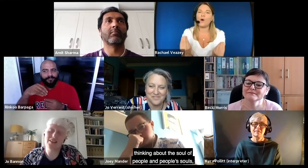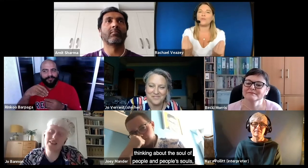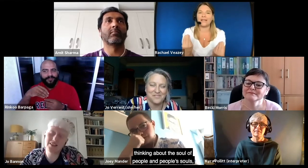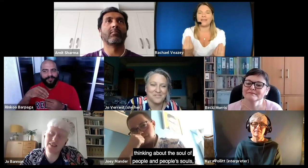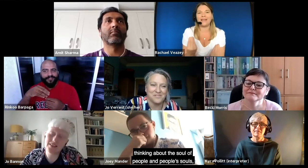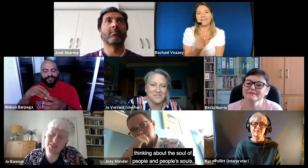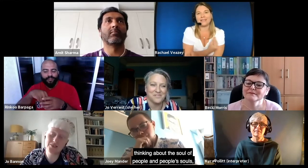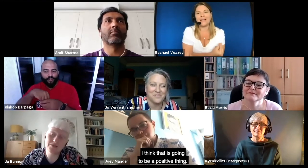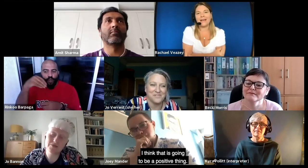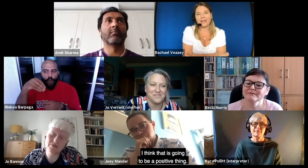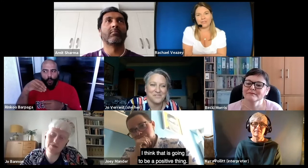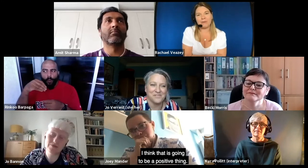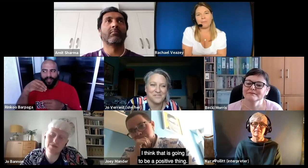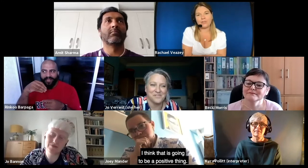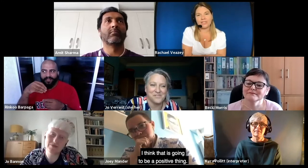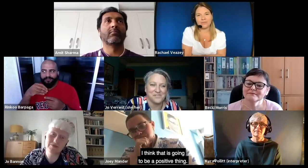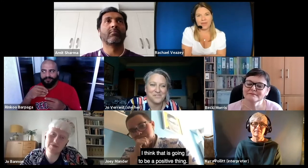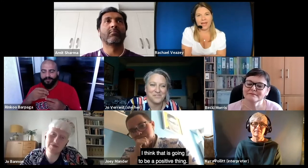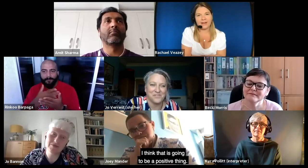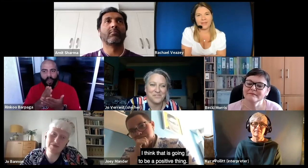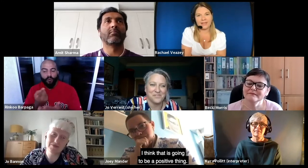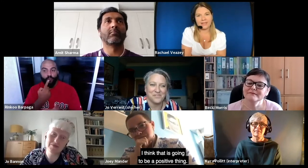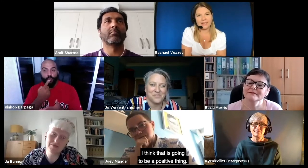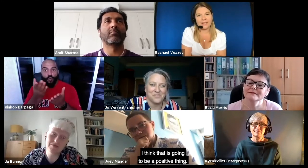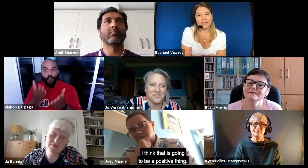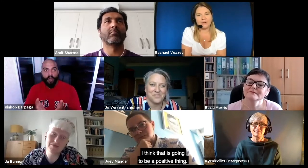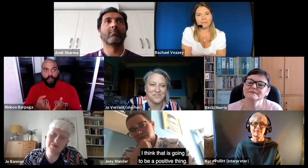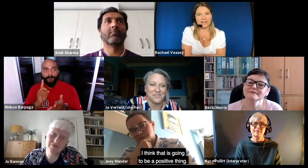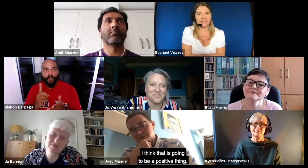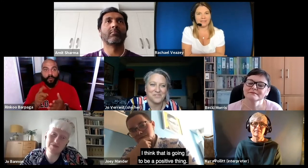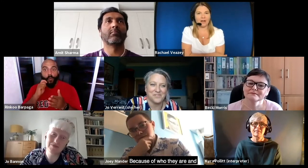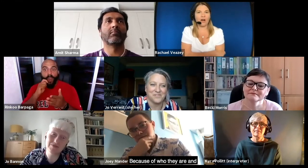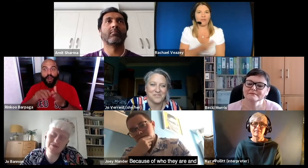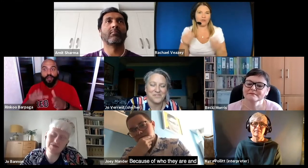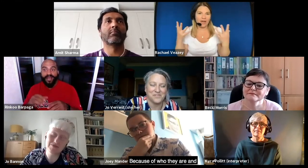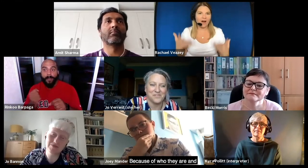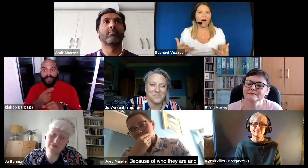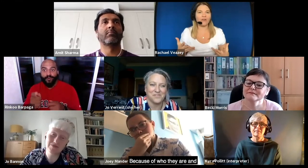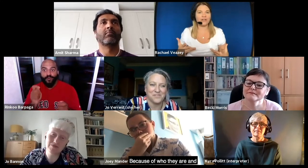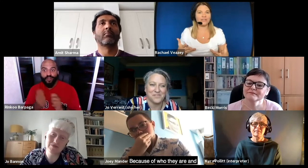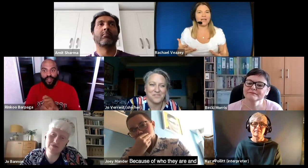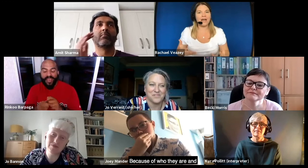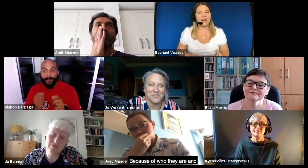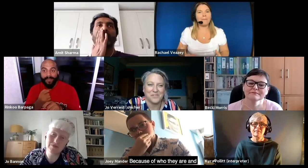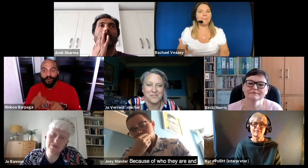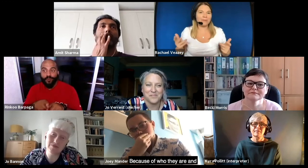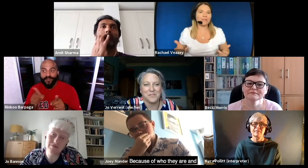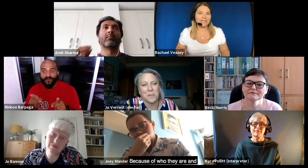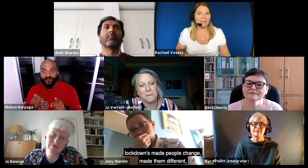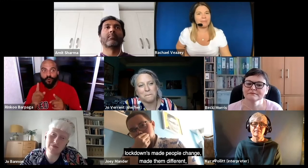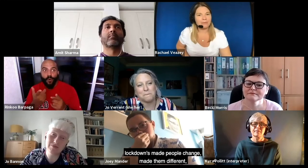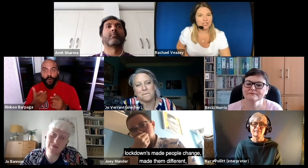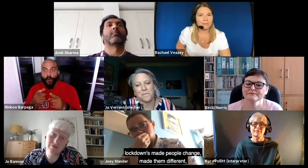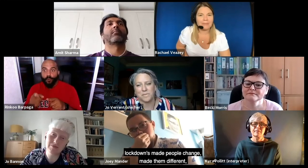souls. I think that's going to be a positive thing. I think because of who they are, and